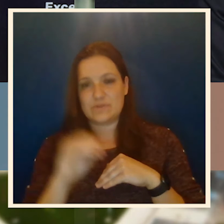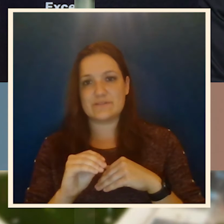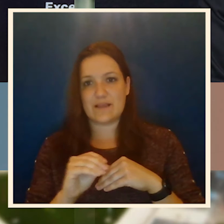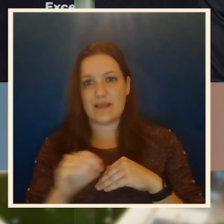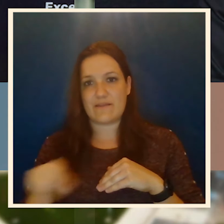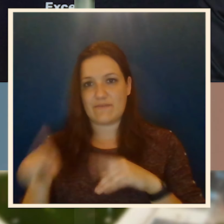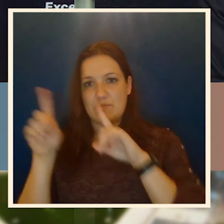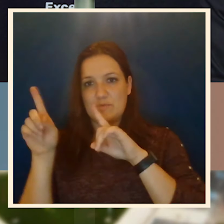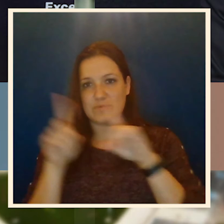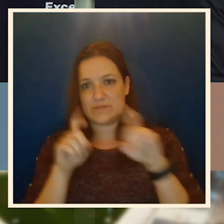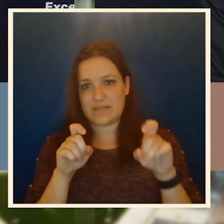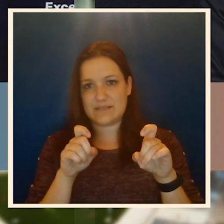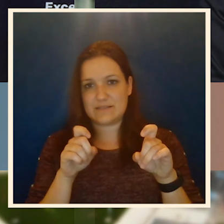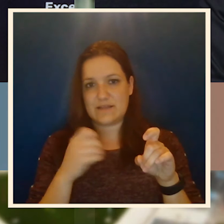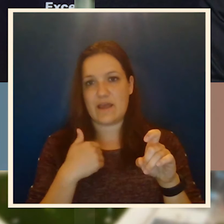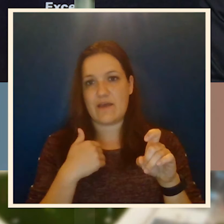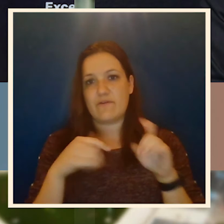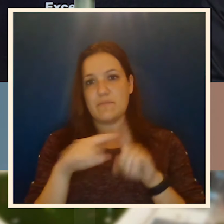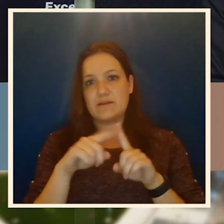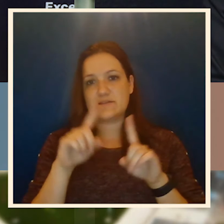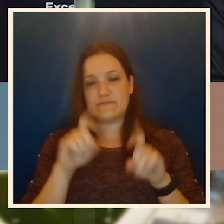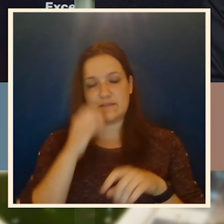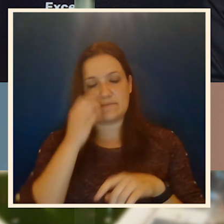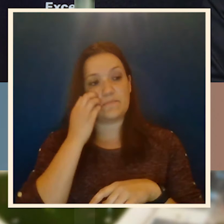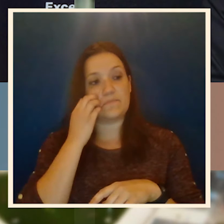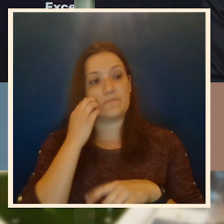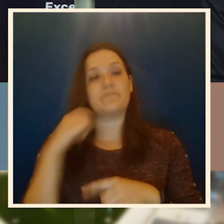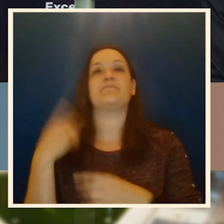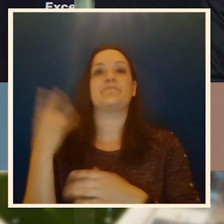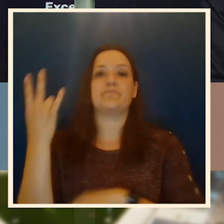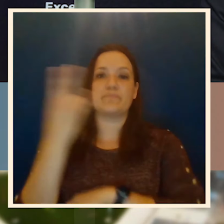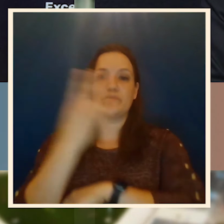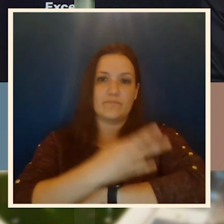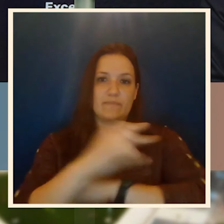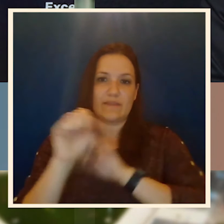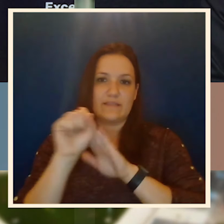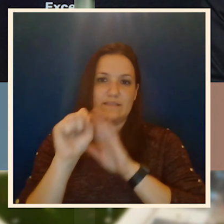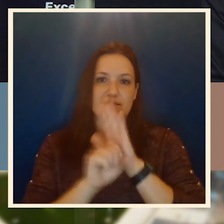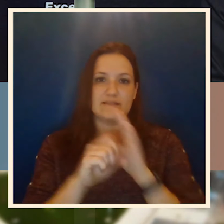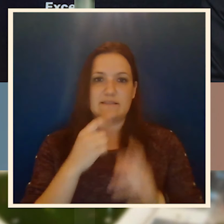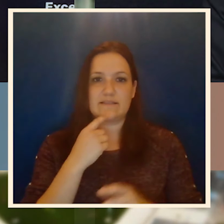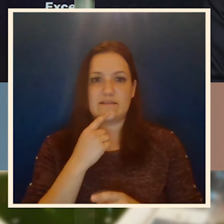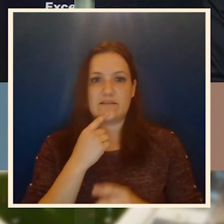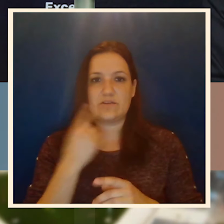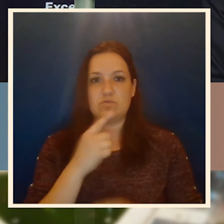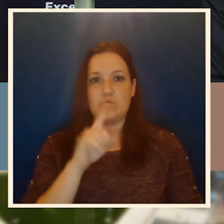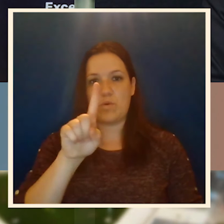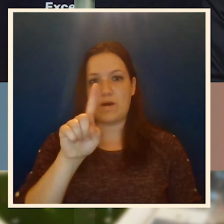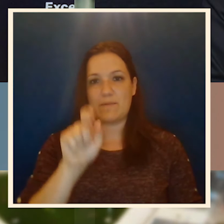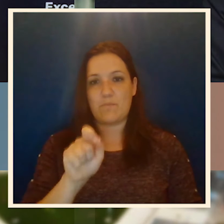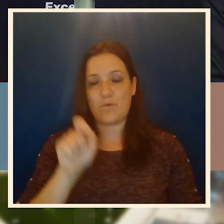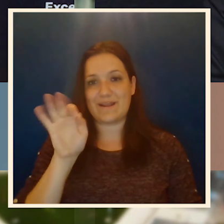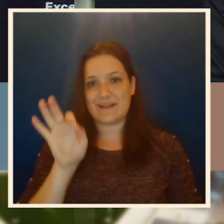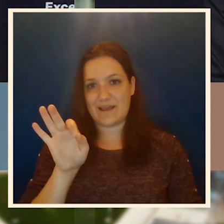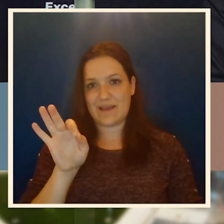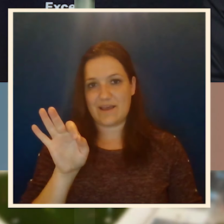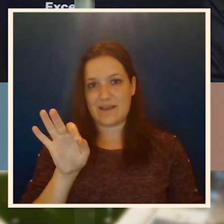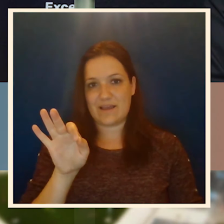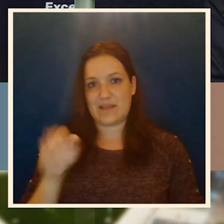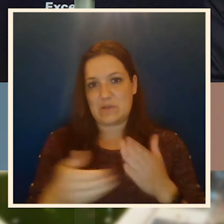0.9%. So less than 1% of those that are testing positive. And over the last